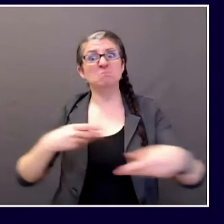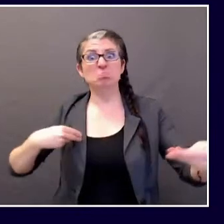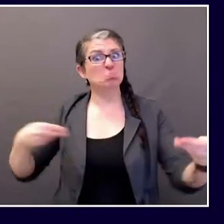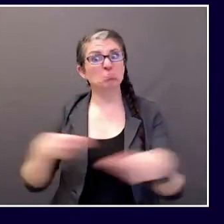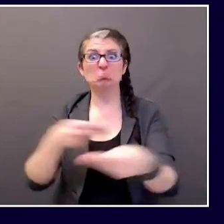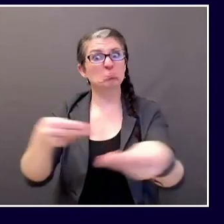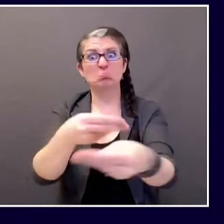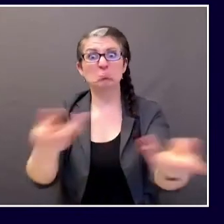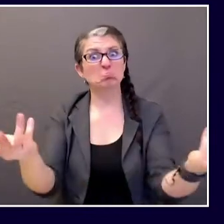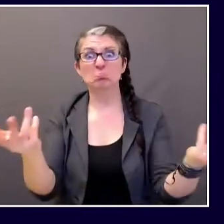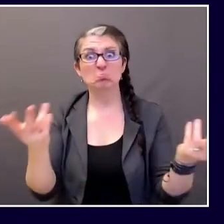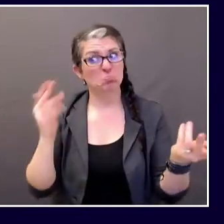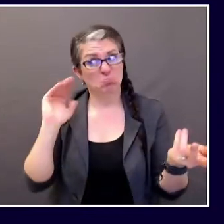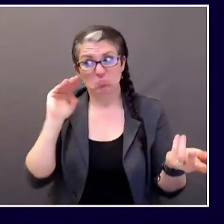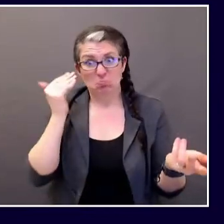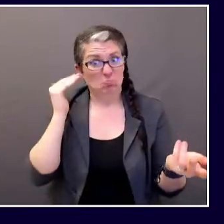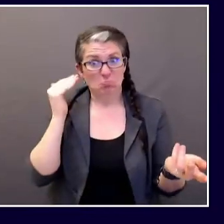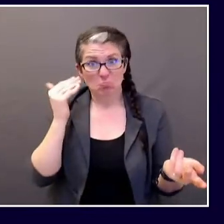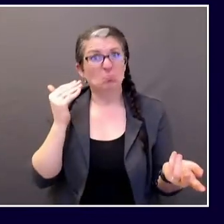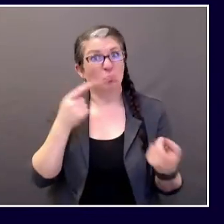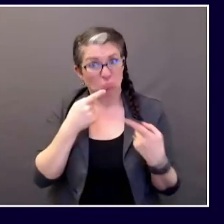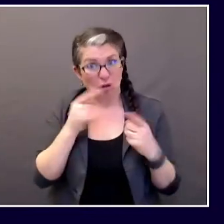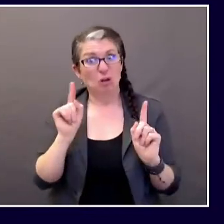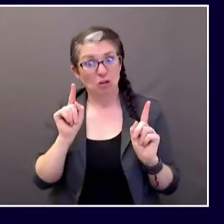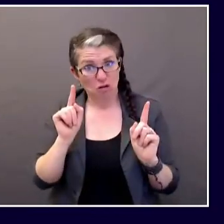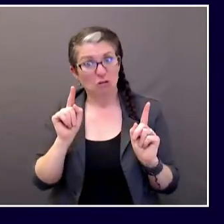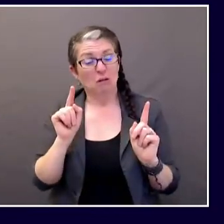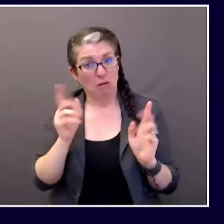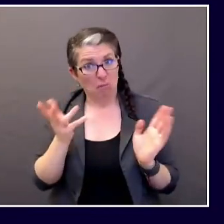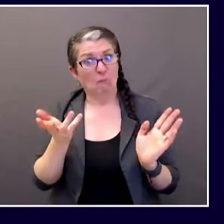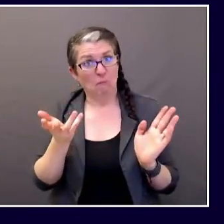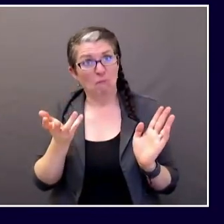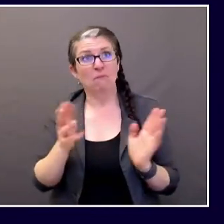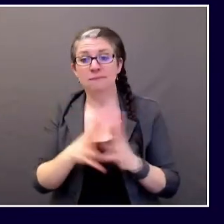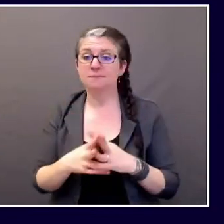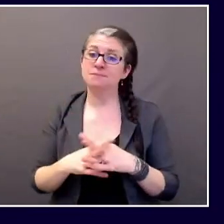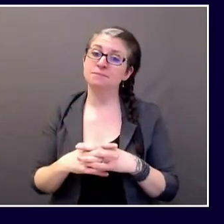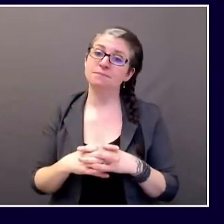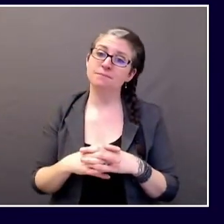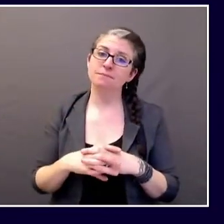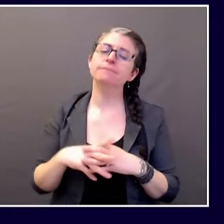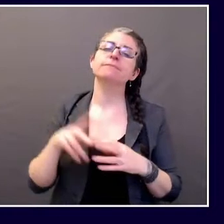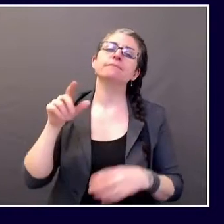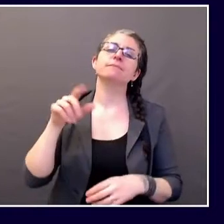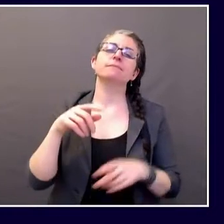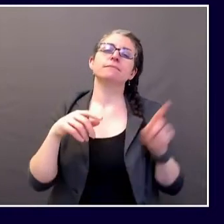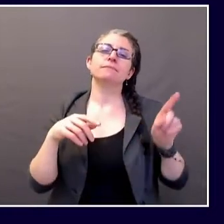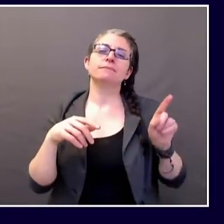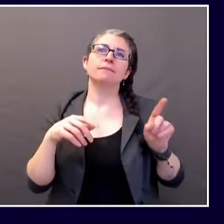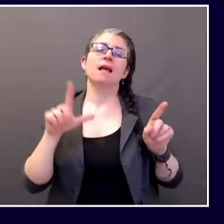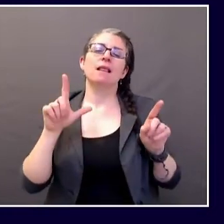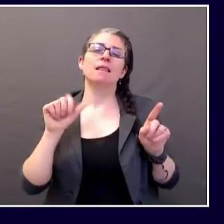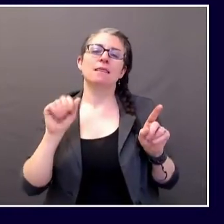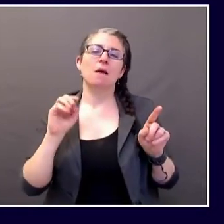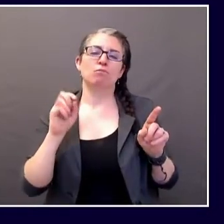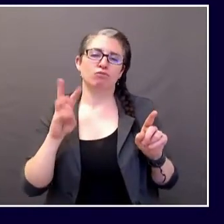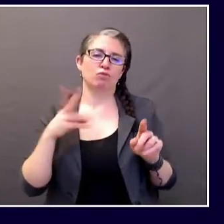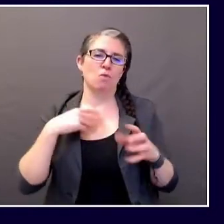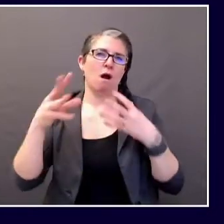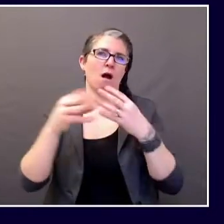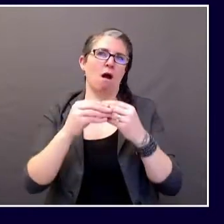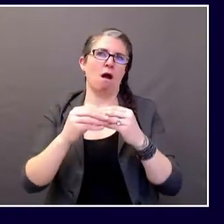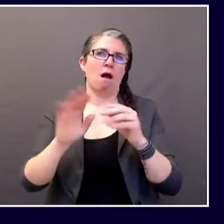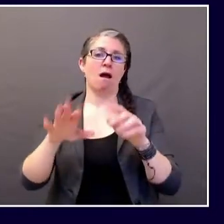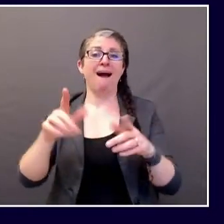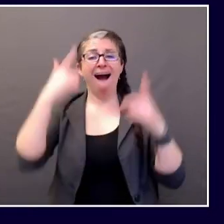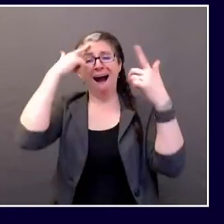because that scenario is not all that common. If you go to a restaurant, you're not going to know if the person at the next table or the